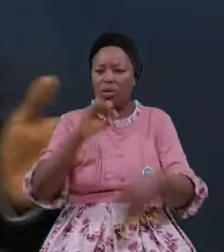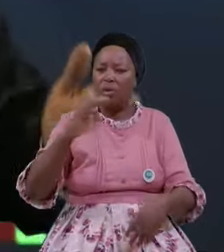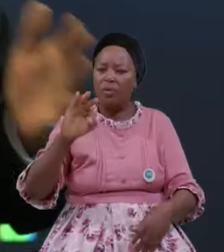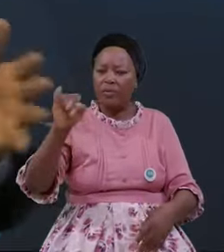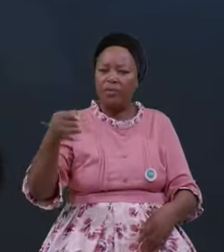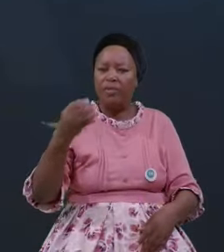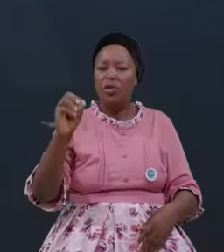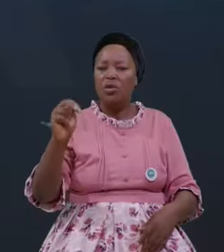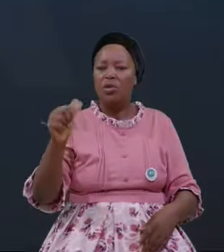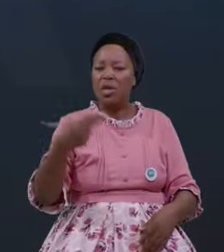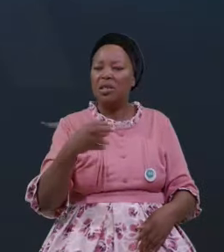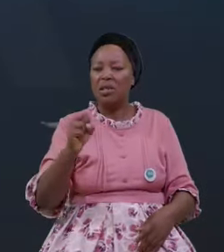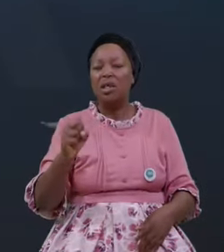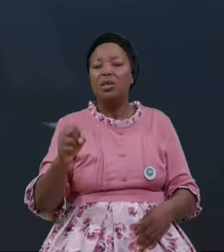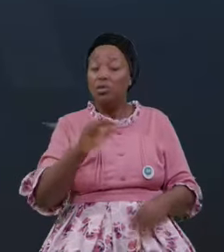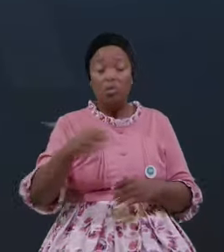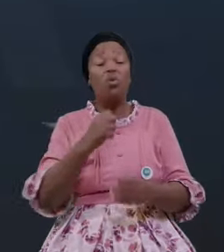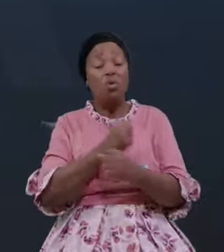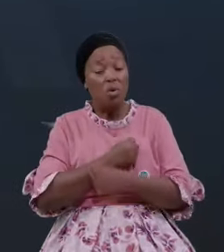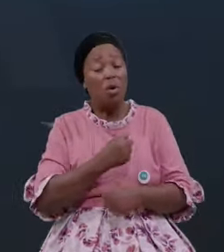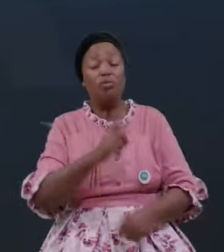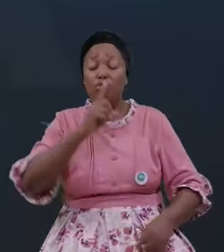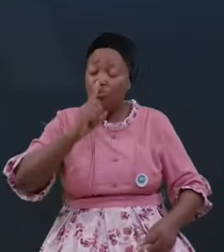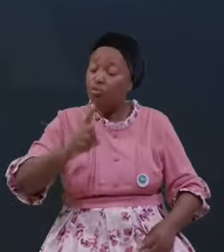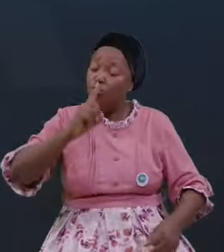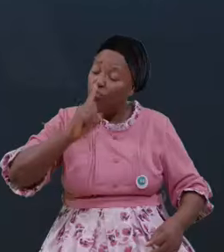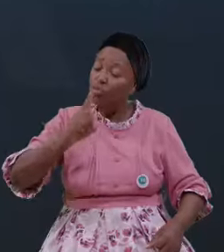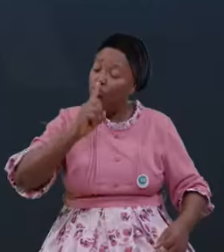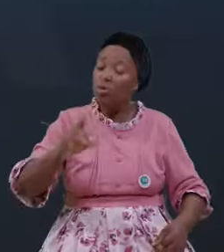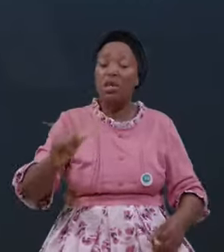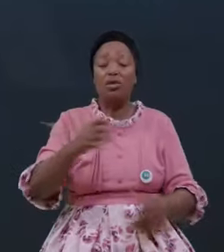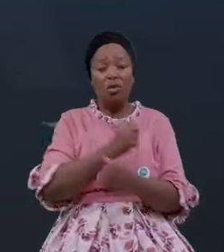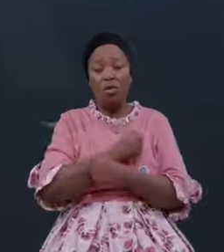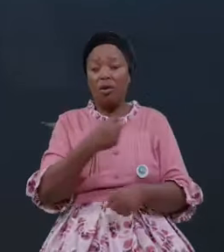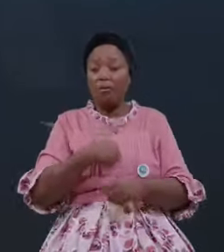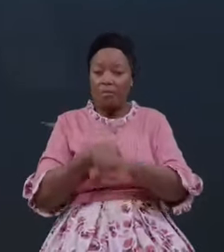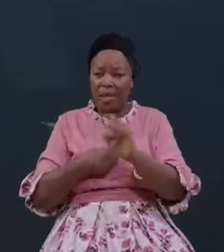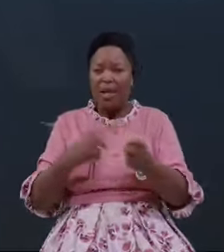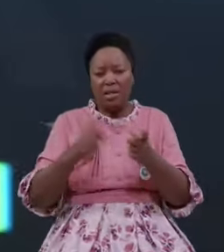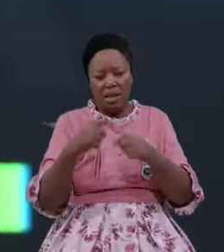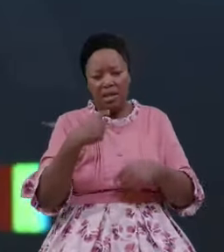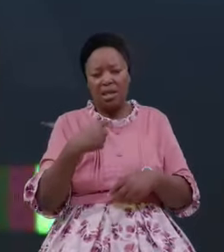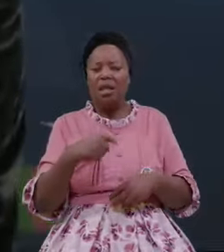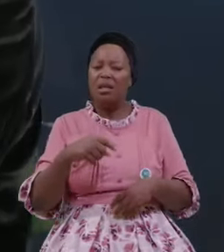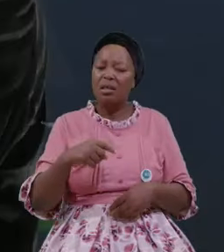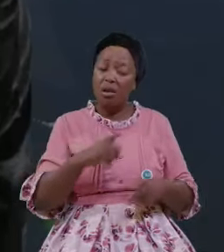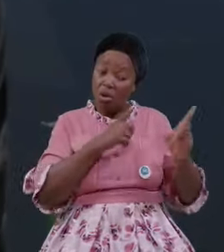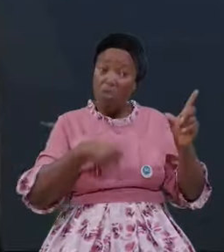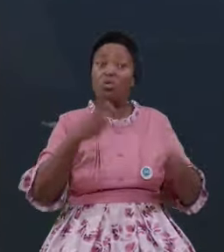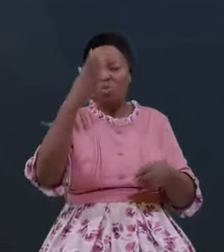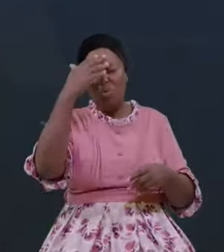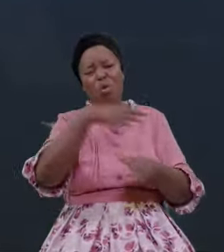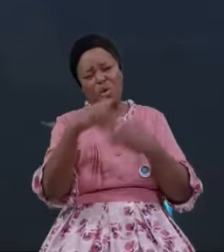me? Really, really love me? And he said, Lord, you know all things. You know from